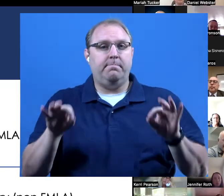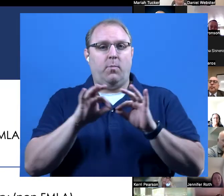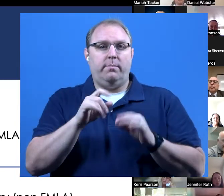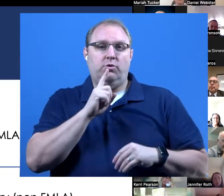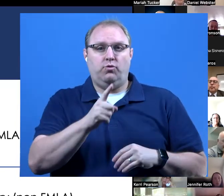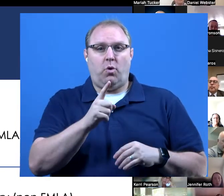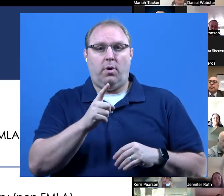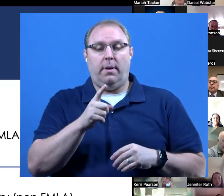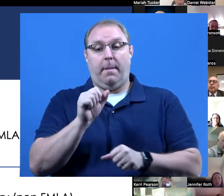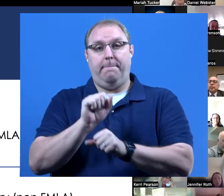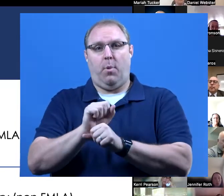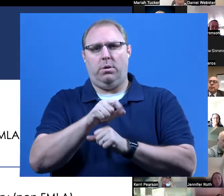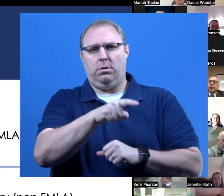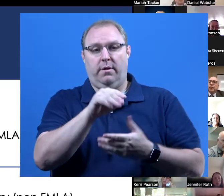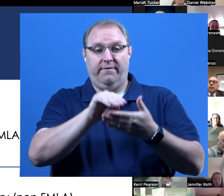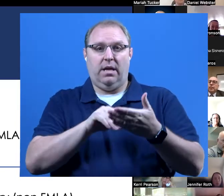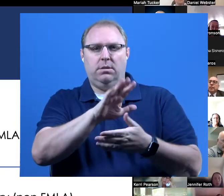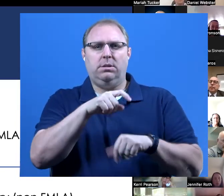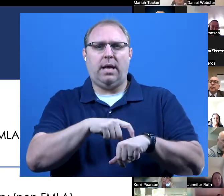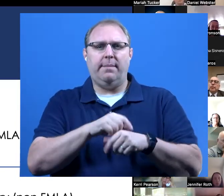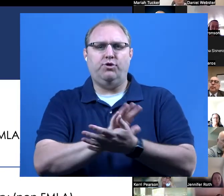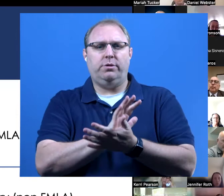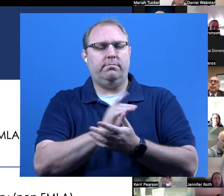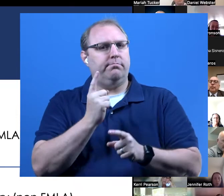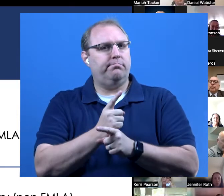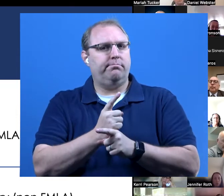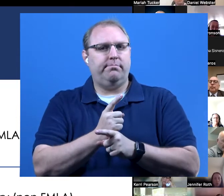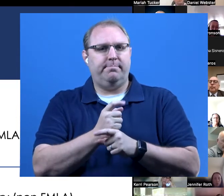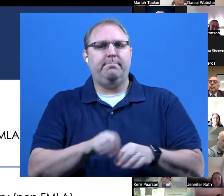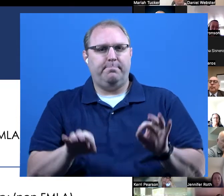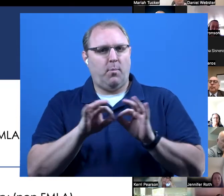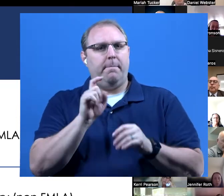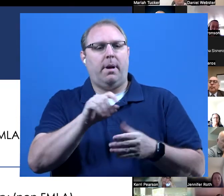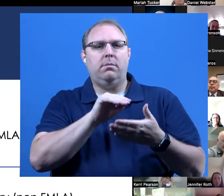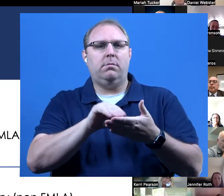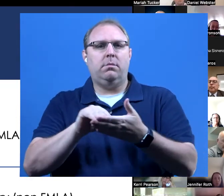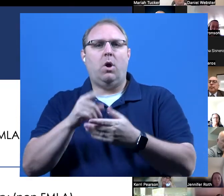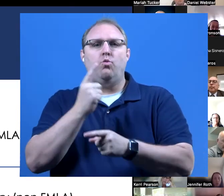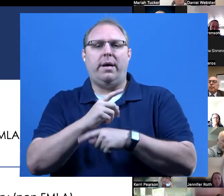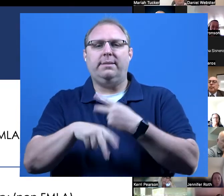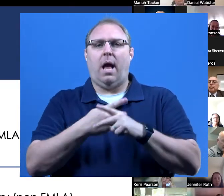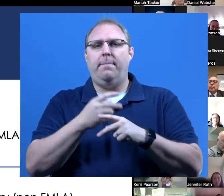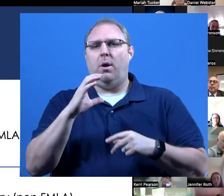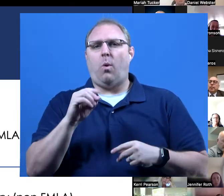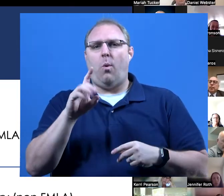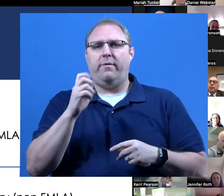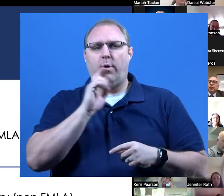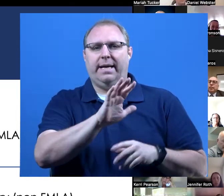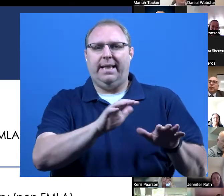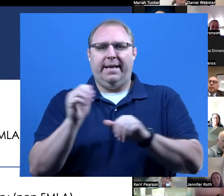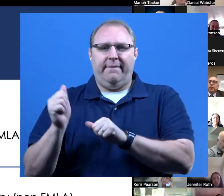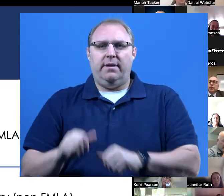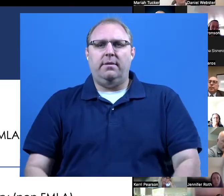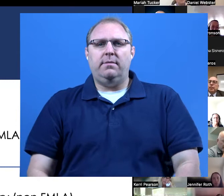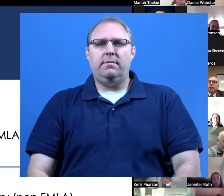Your job is really important in making sure that the employee codes their time properly, making sure they put